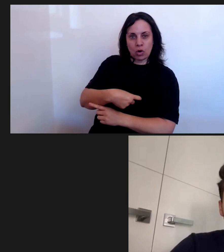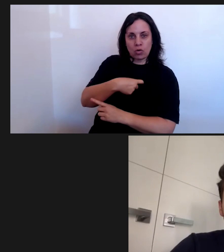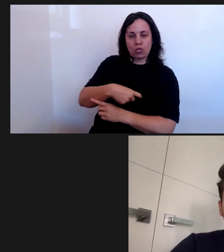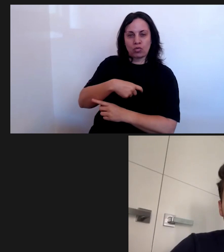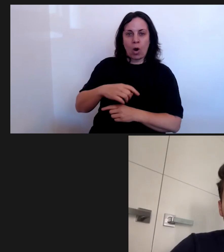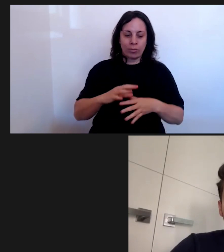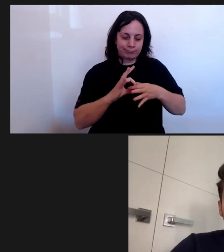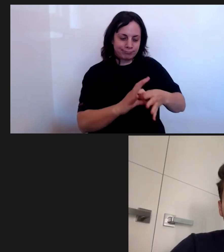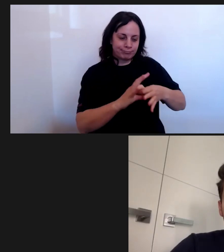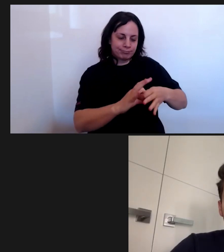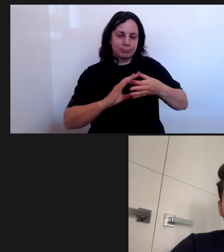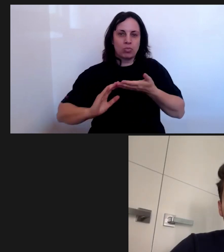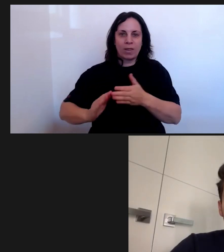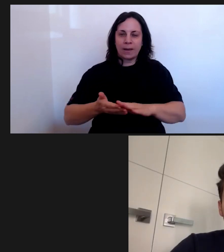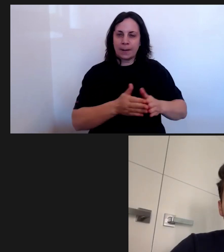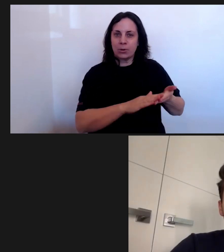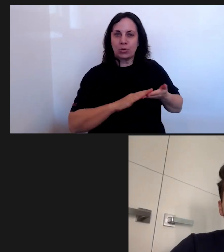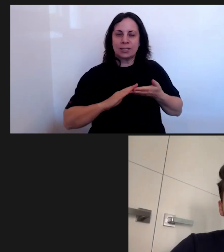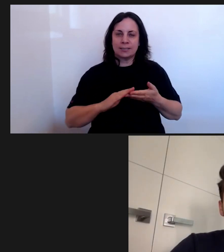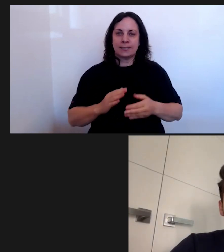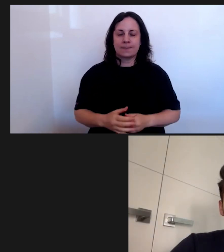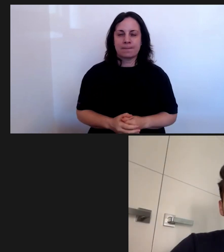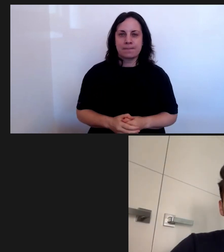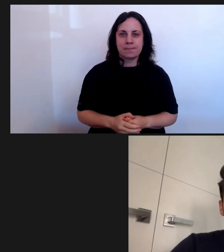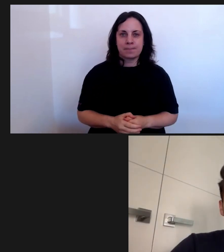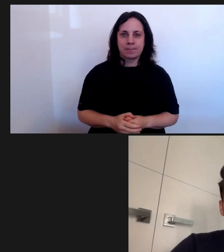working with the community as a community engagement person.